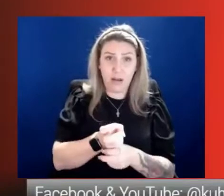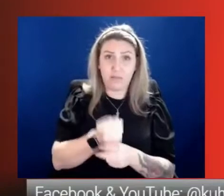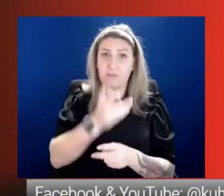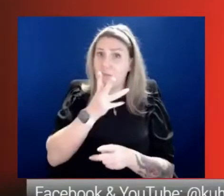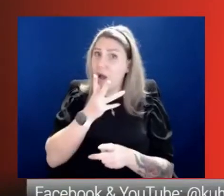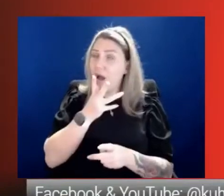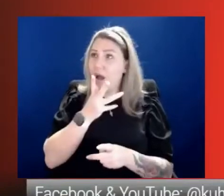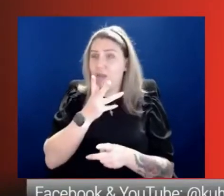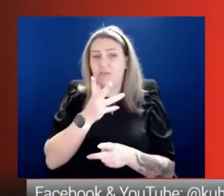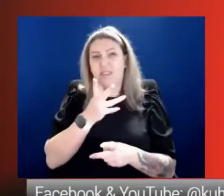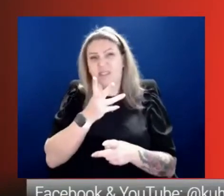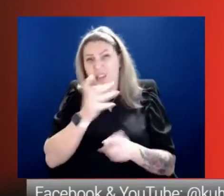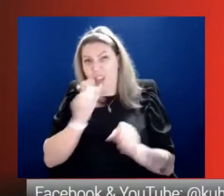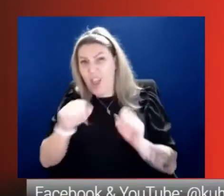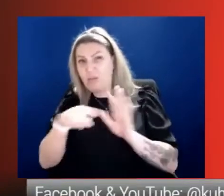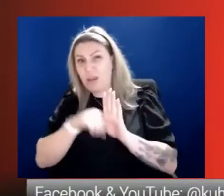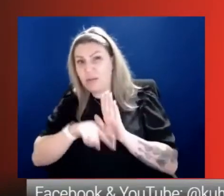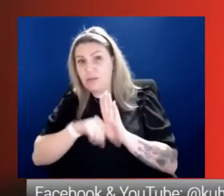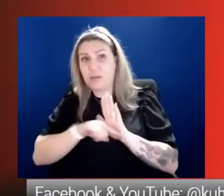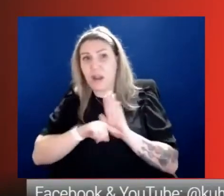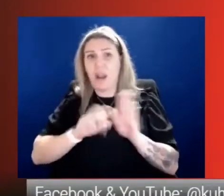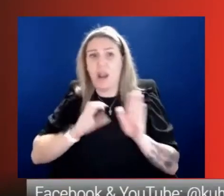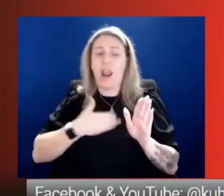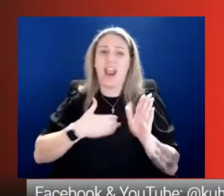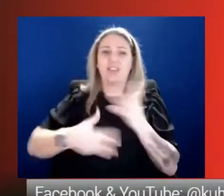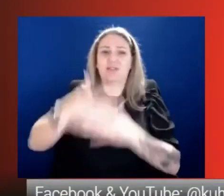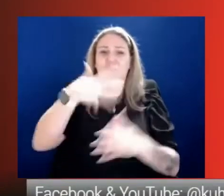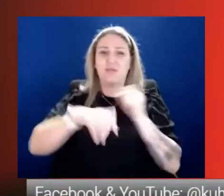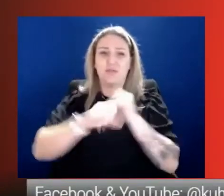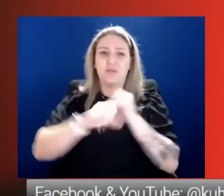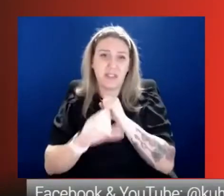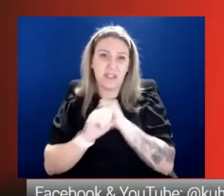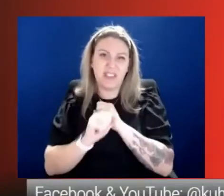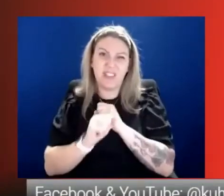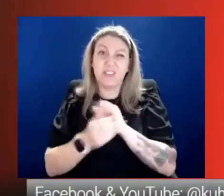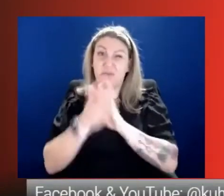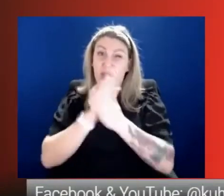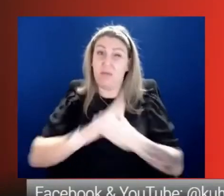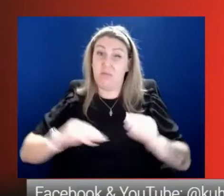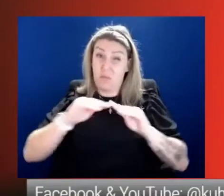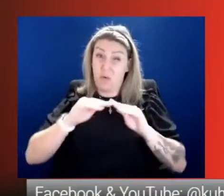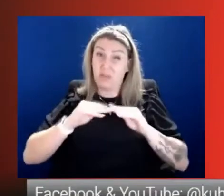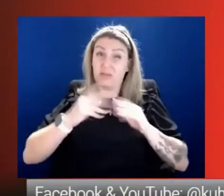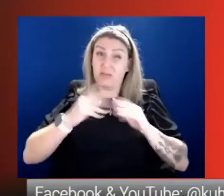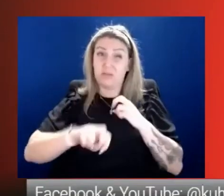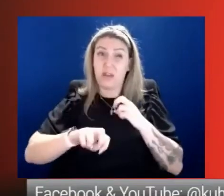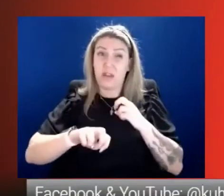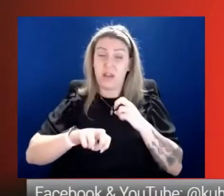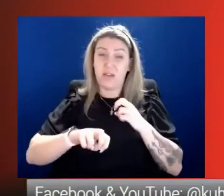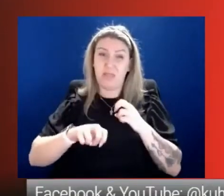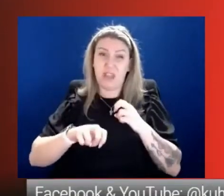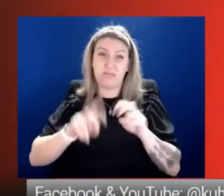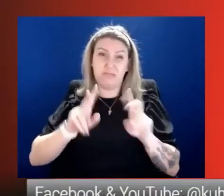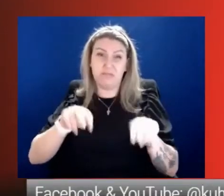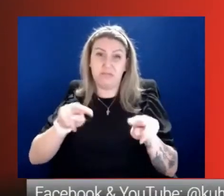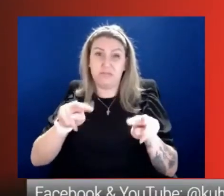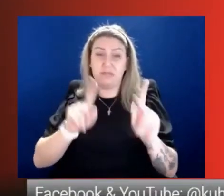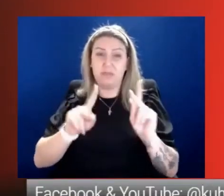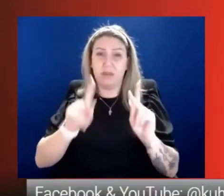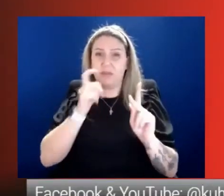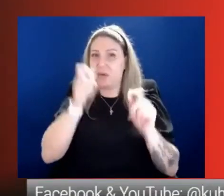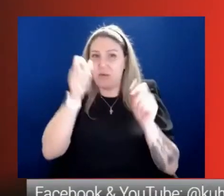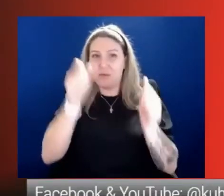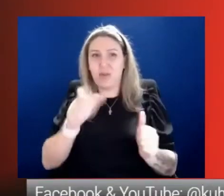like our social media milieu has made that even more difficult. People don't post usually their bad